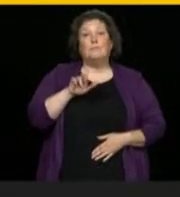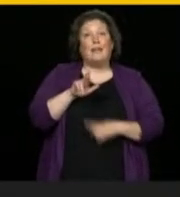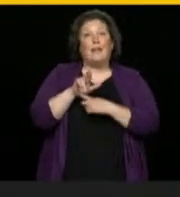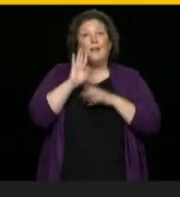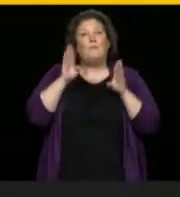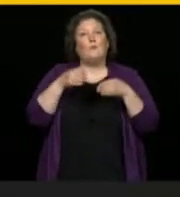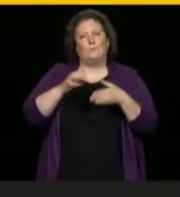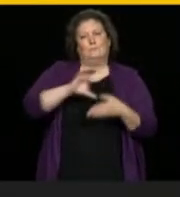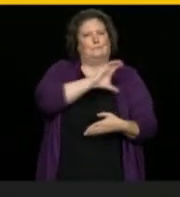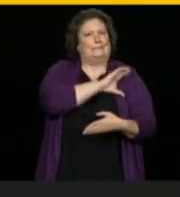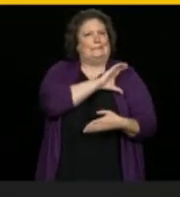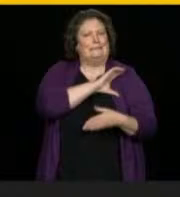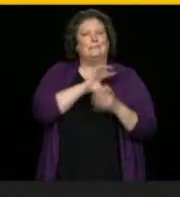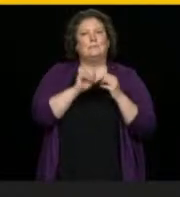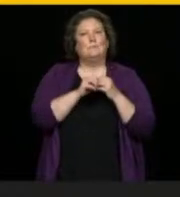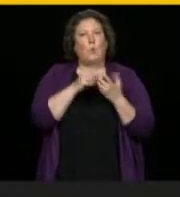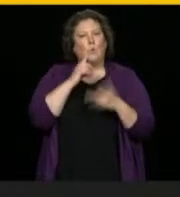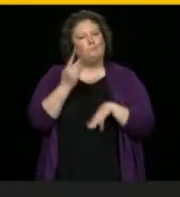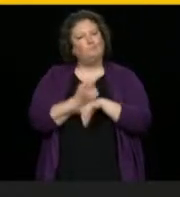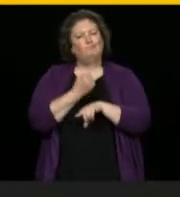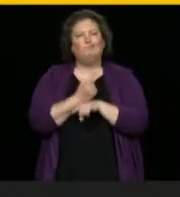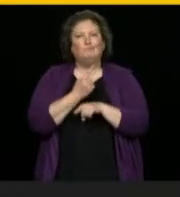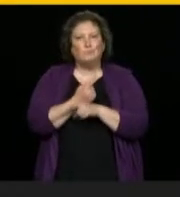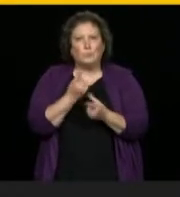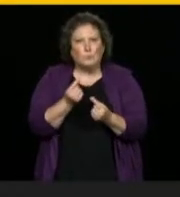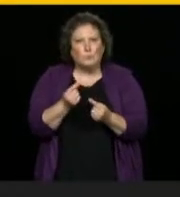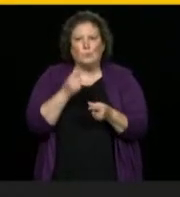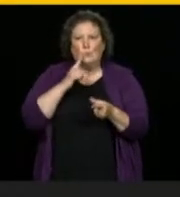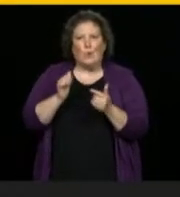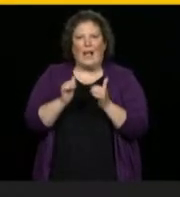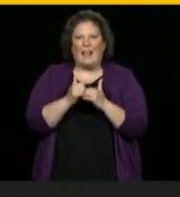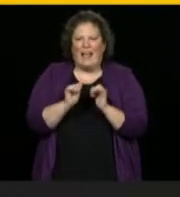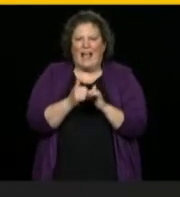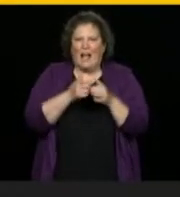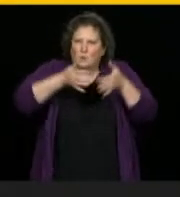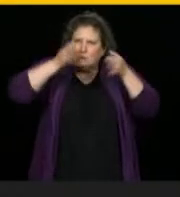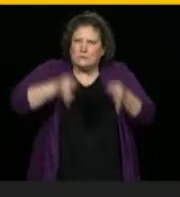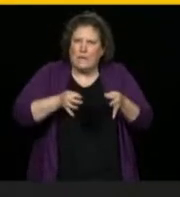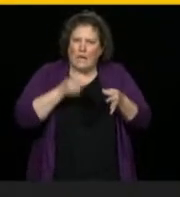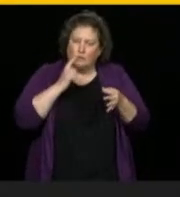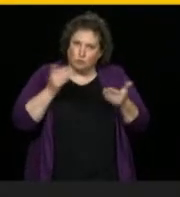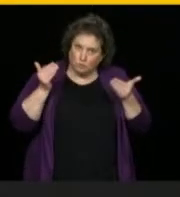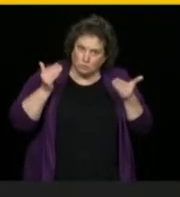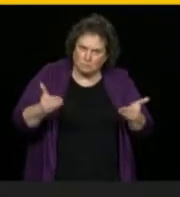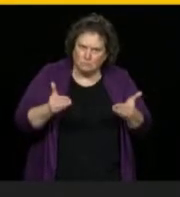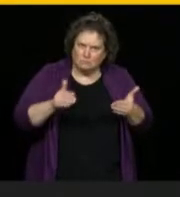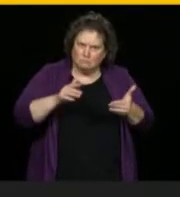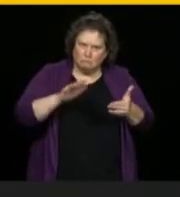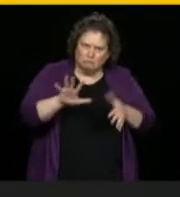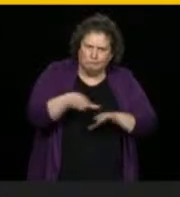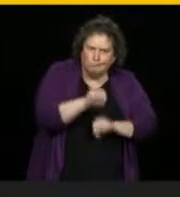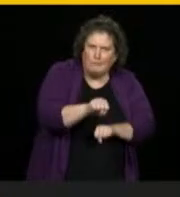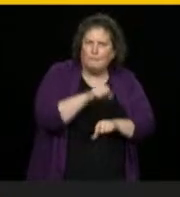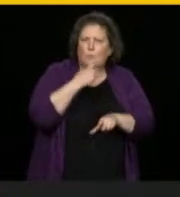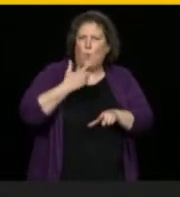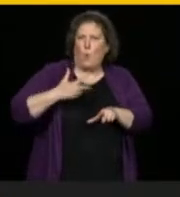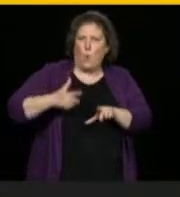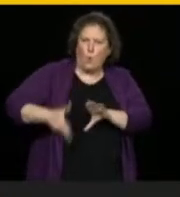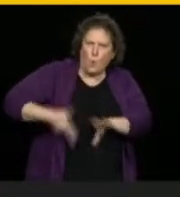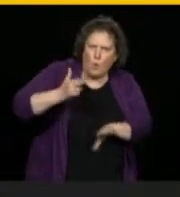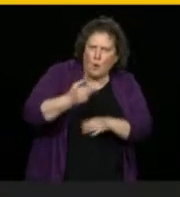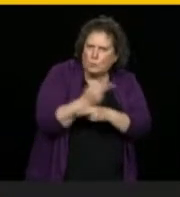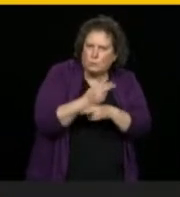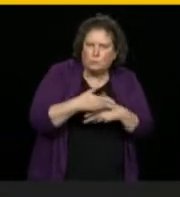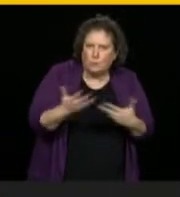standards regarding the use of force. Ministers Baines and Ng are looking at improving access to capital